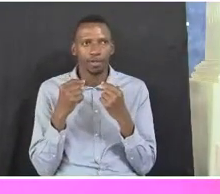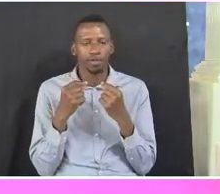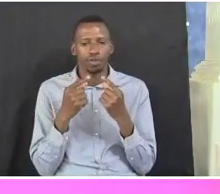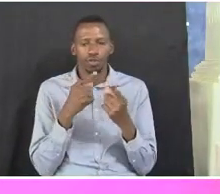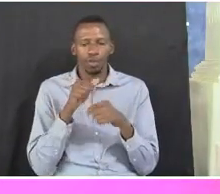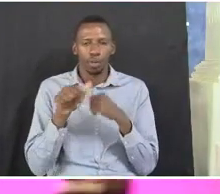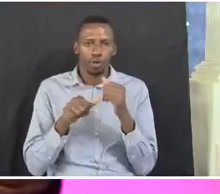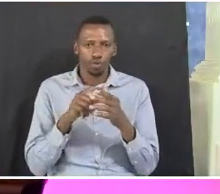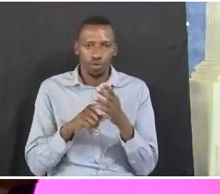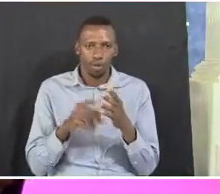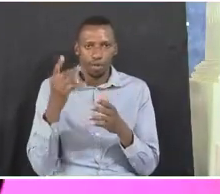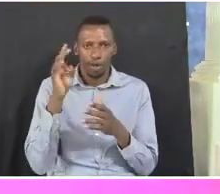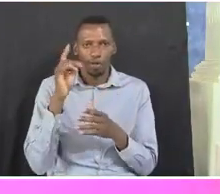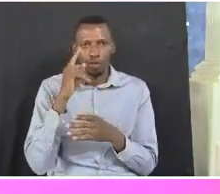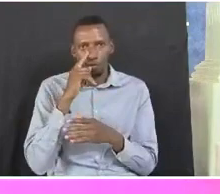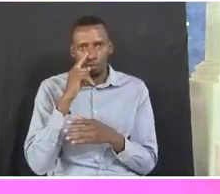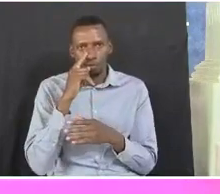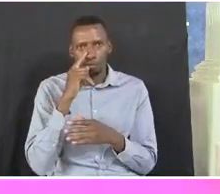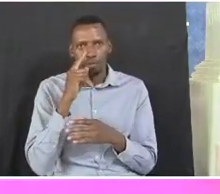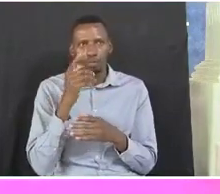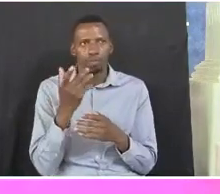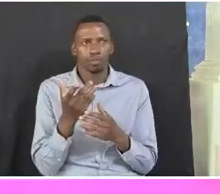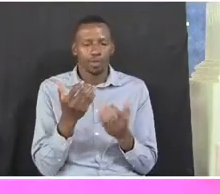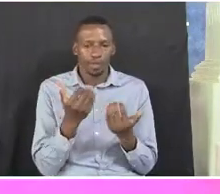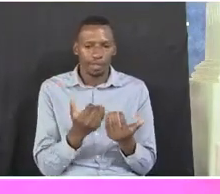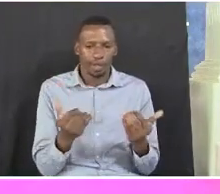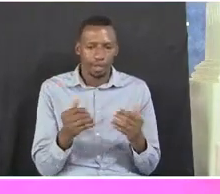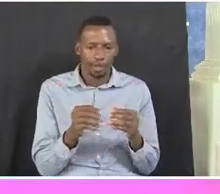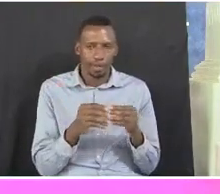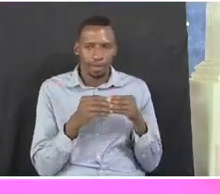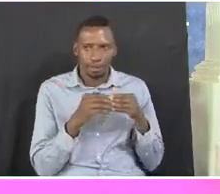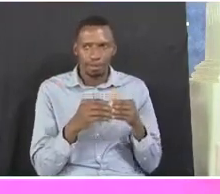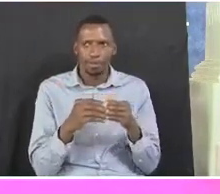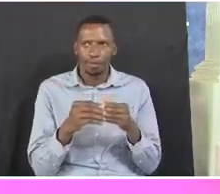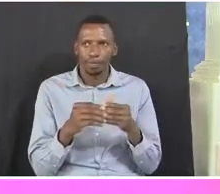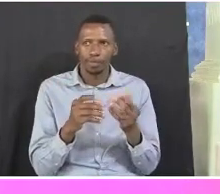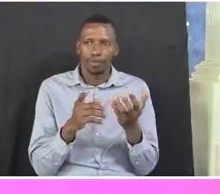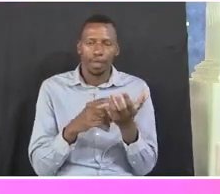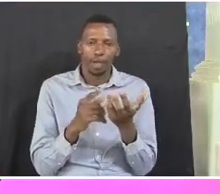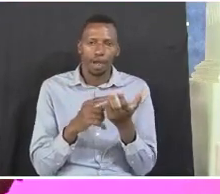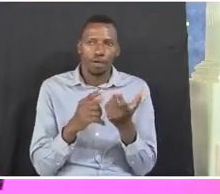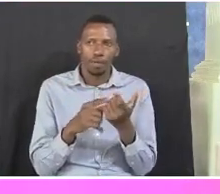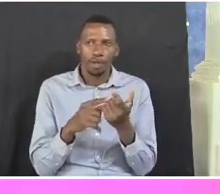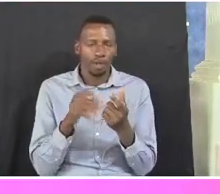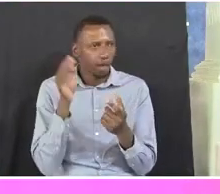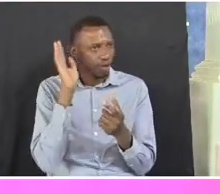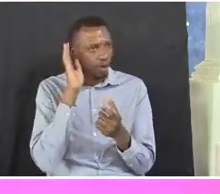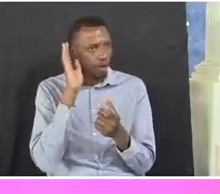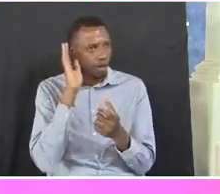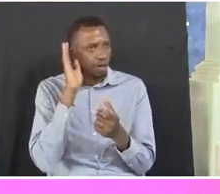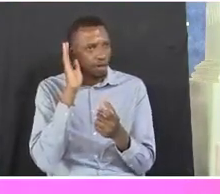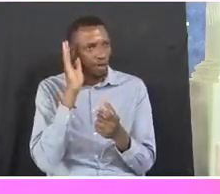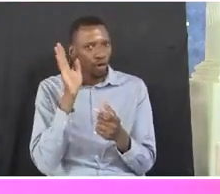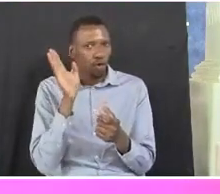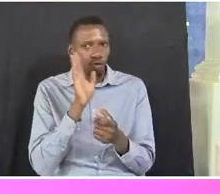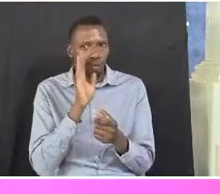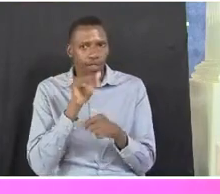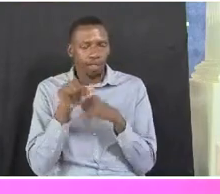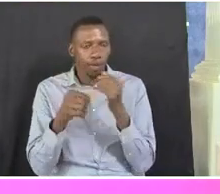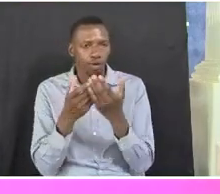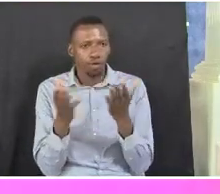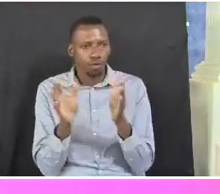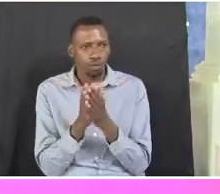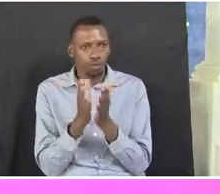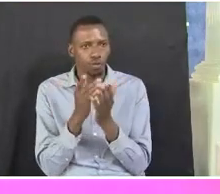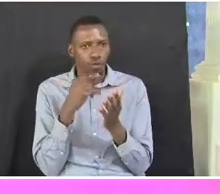Adventist Home. He talked of the book Child Guidance. How many have heard rumors of those books? How many have heard rumors of